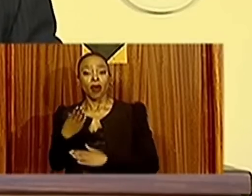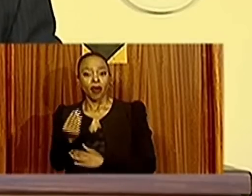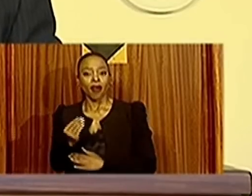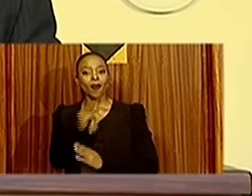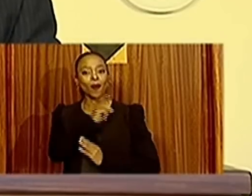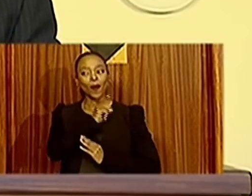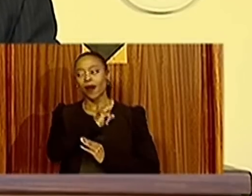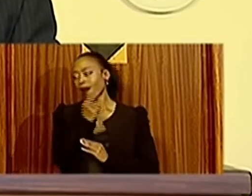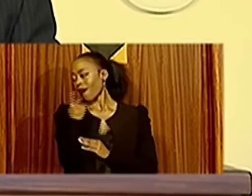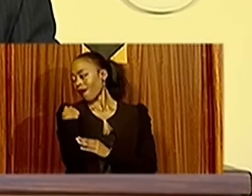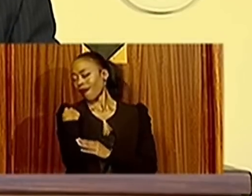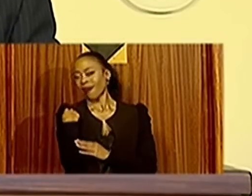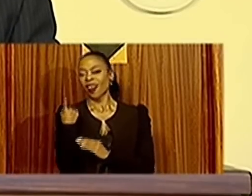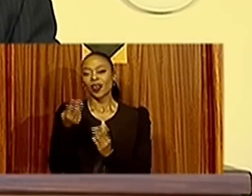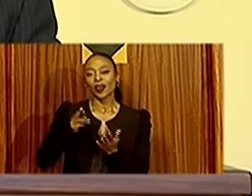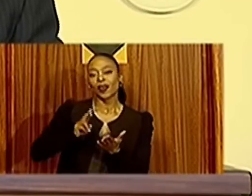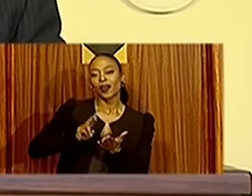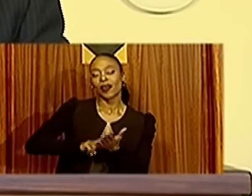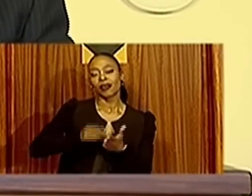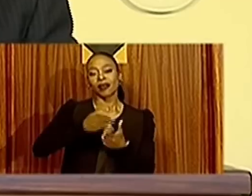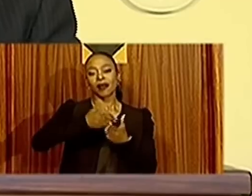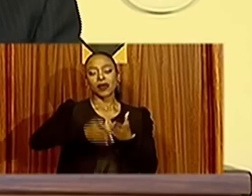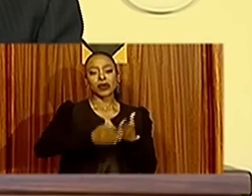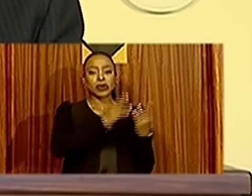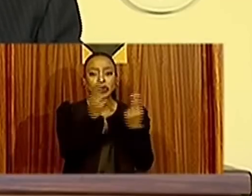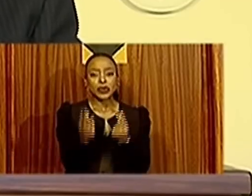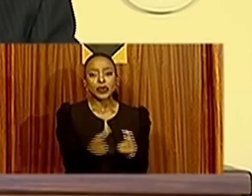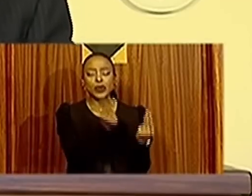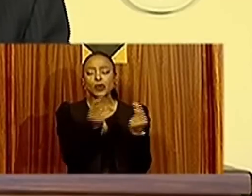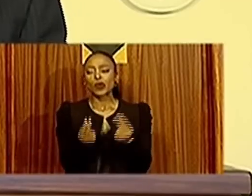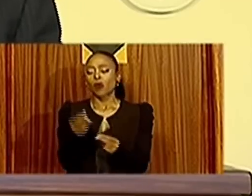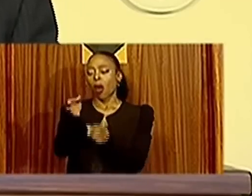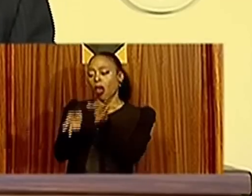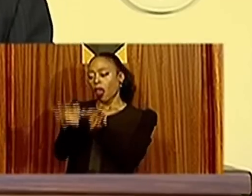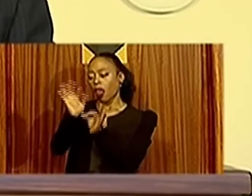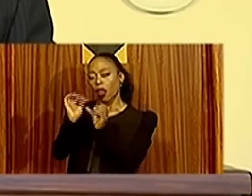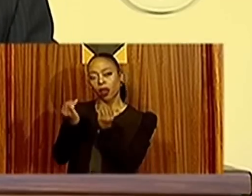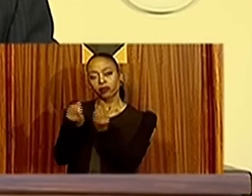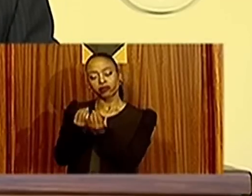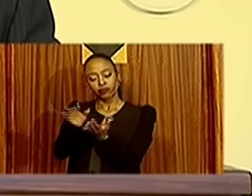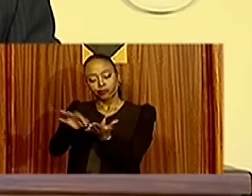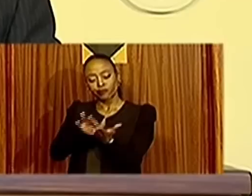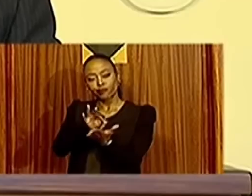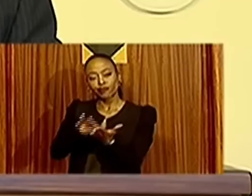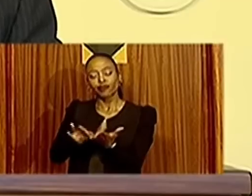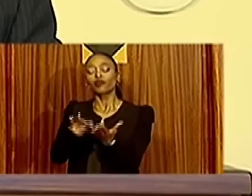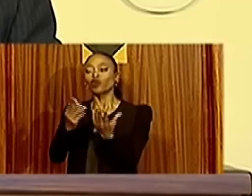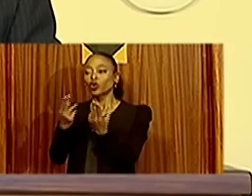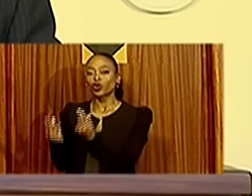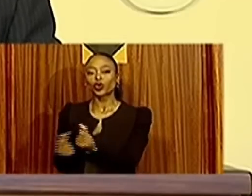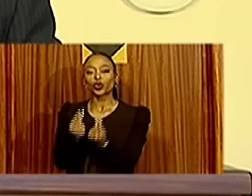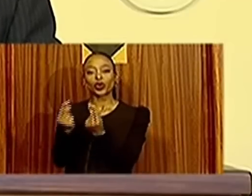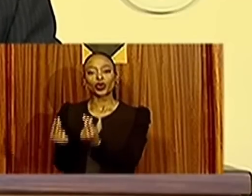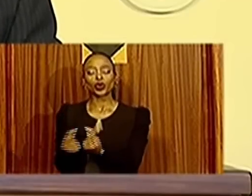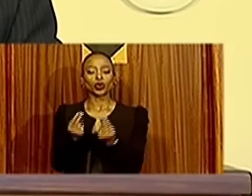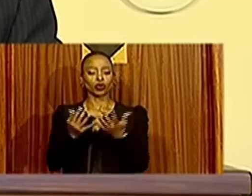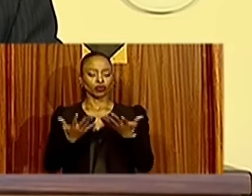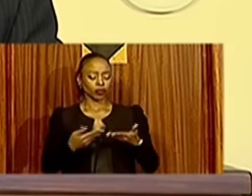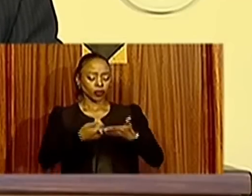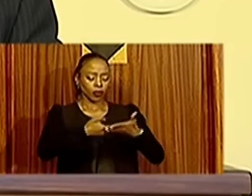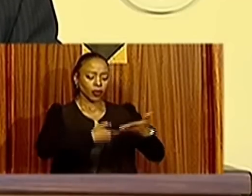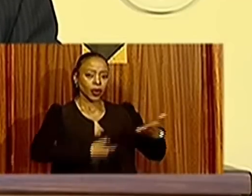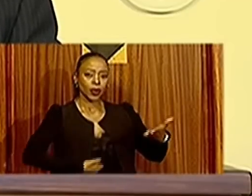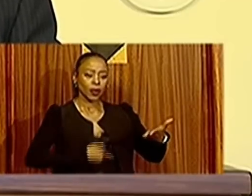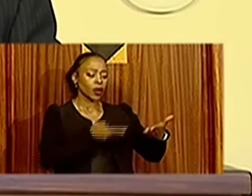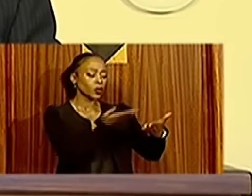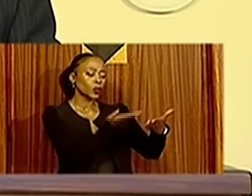registration weekends, in the registration of parties and candidates, in the preparation of ballot papers,